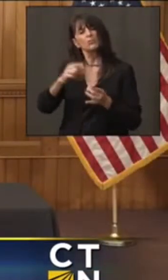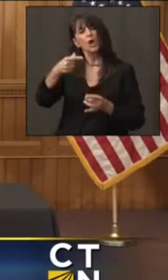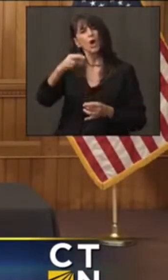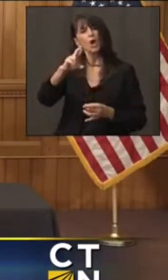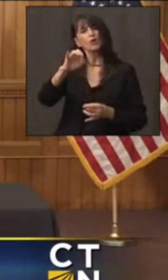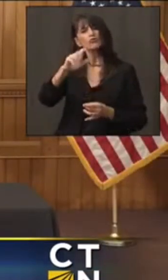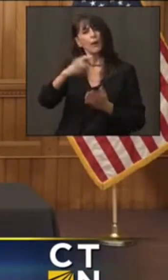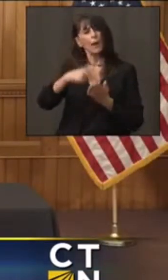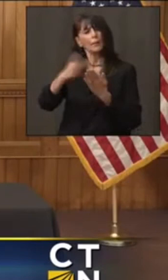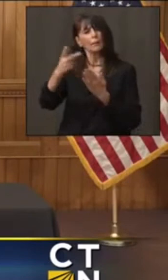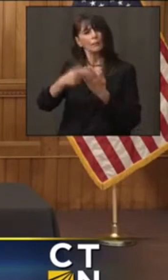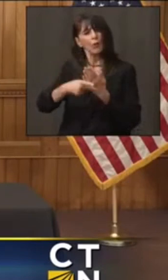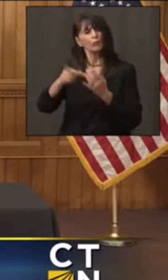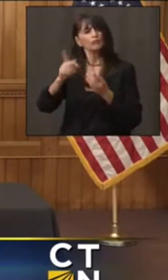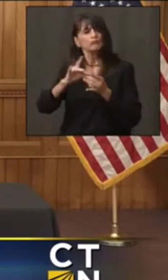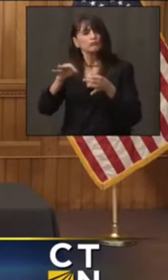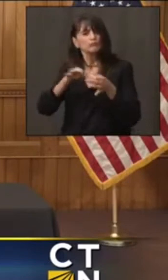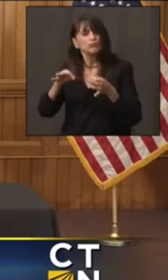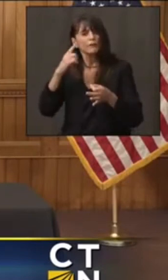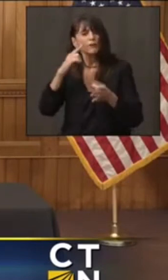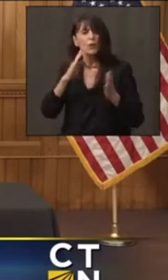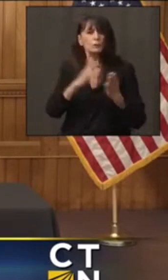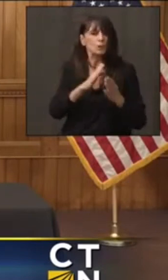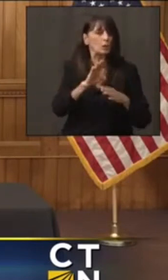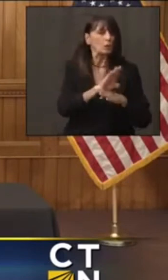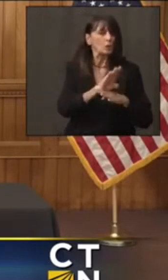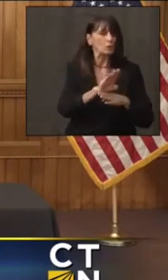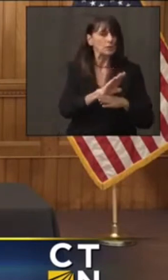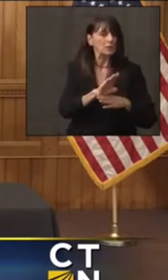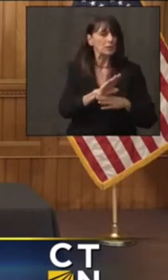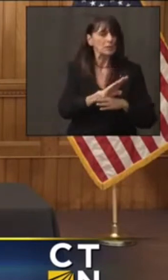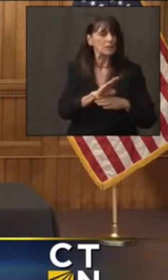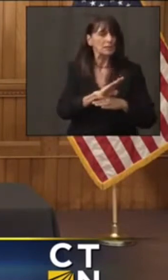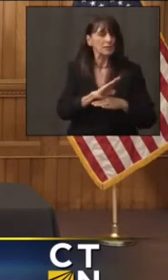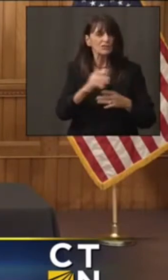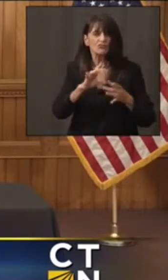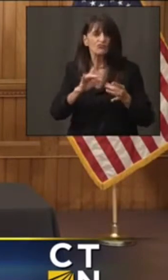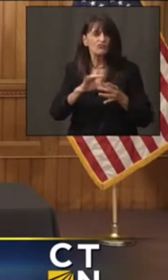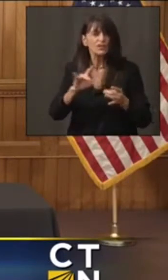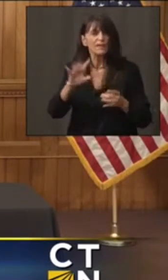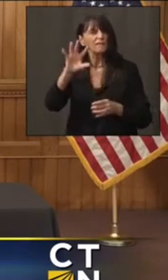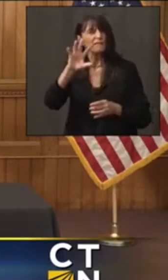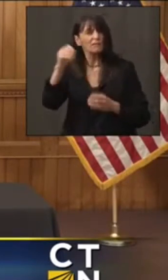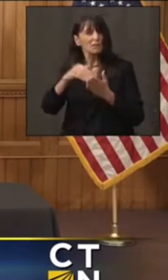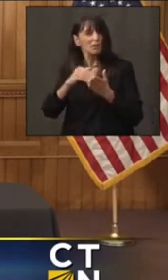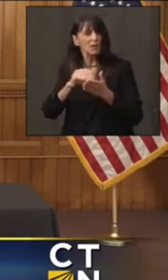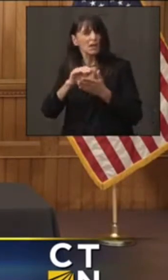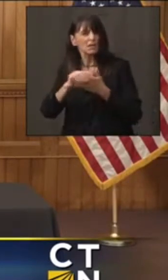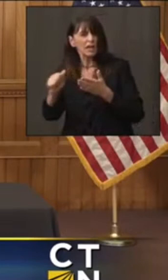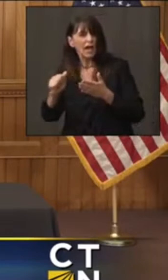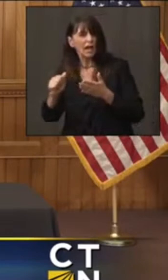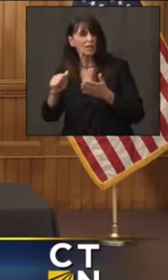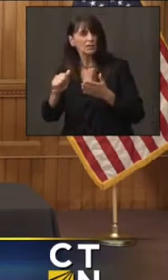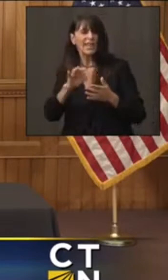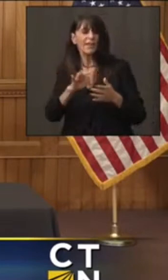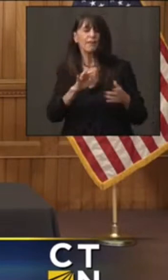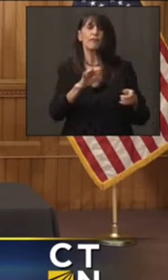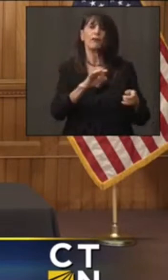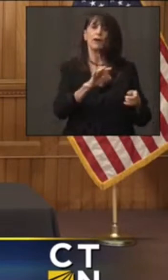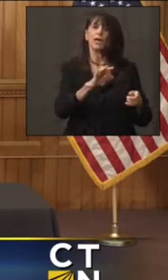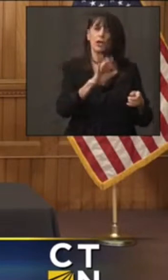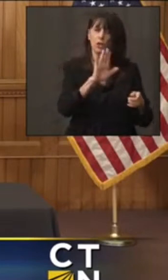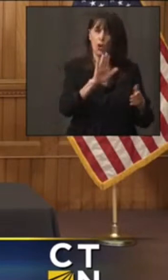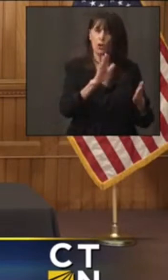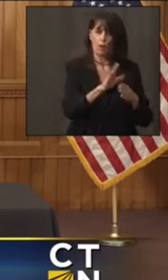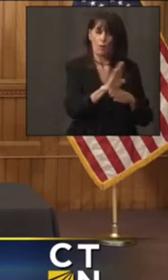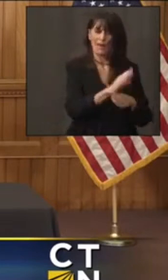mentioned for businesses? I think you said something like $50 million between 1 and 20 employees. How much money